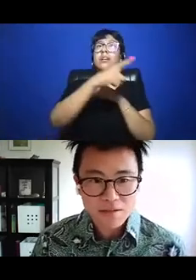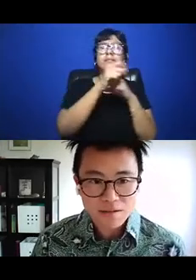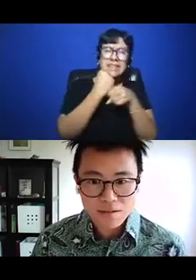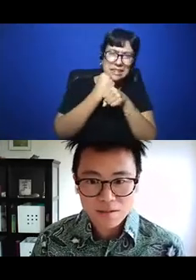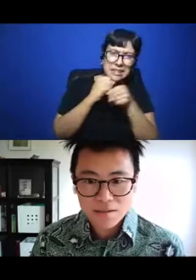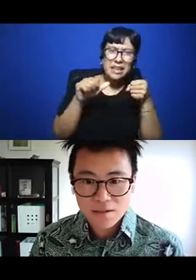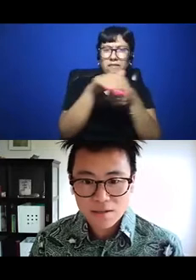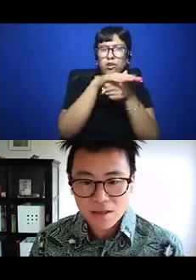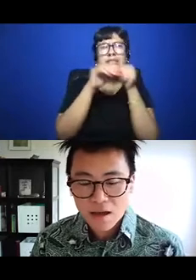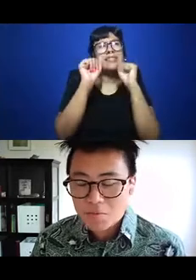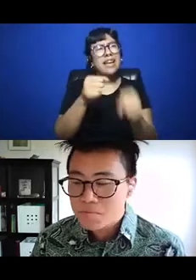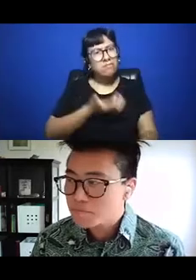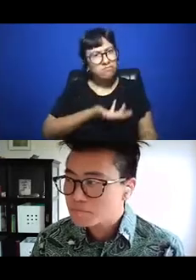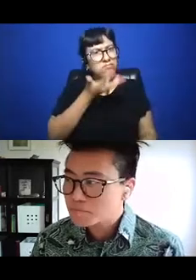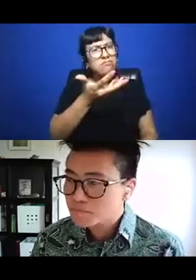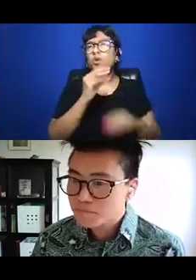speech.